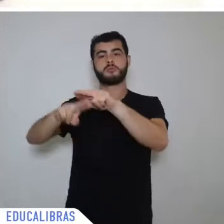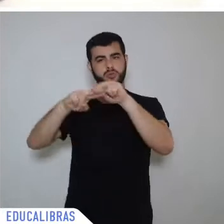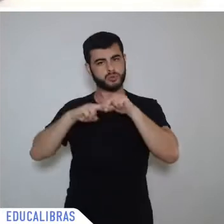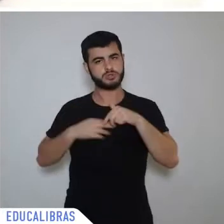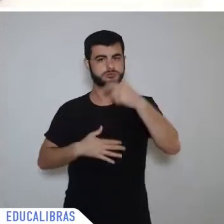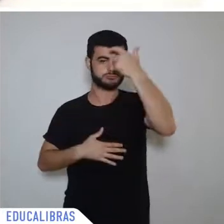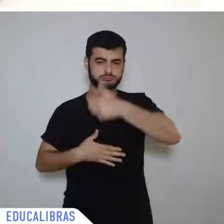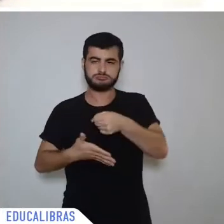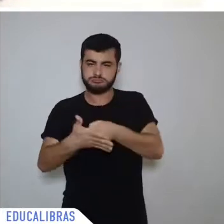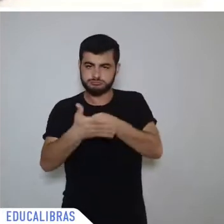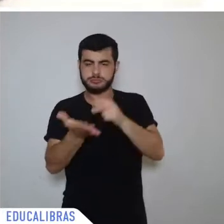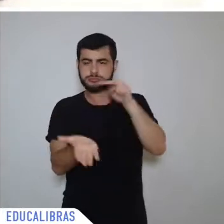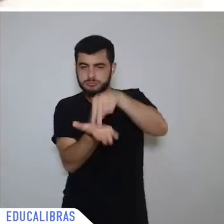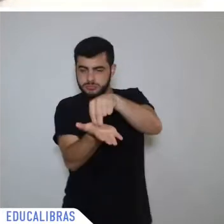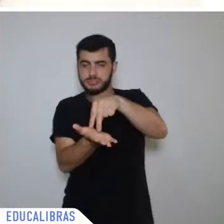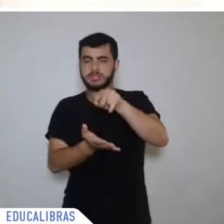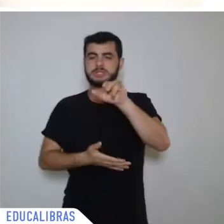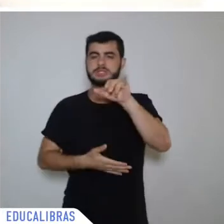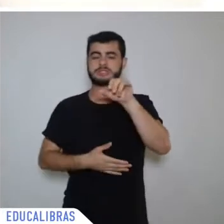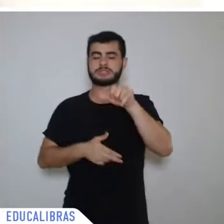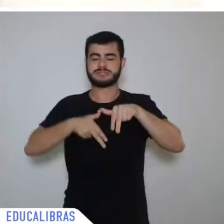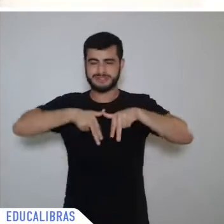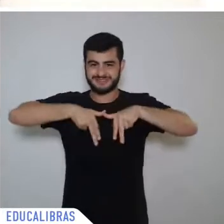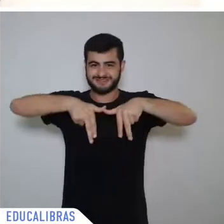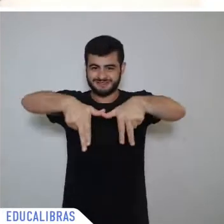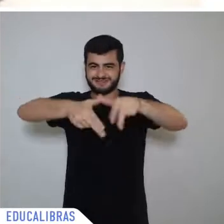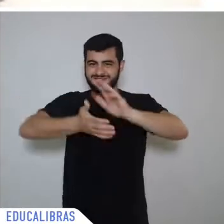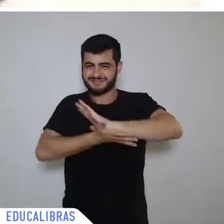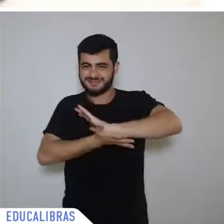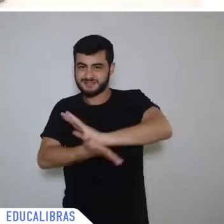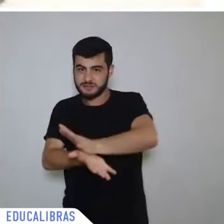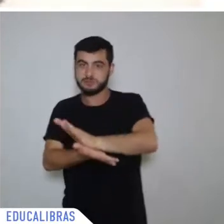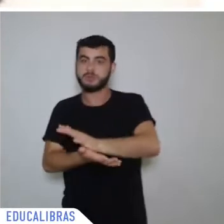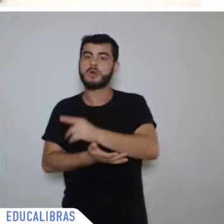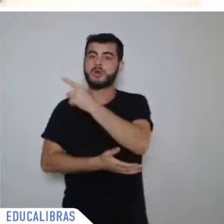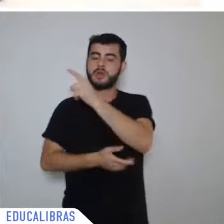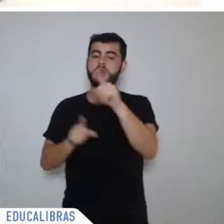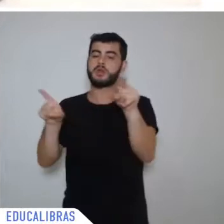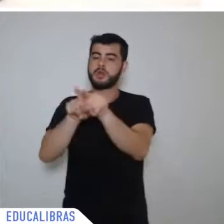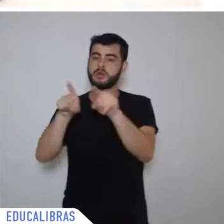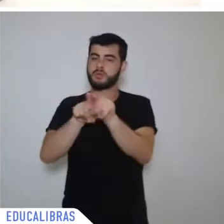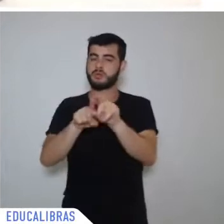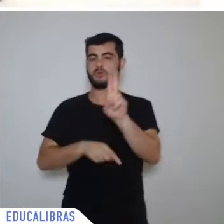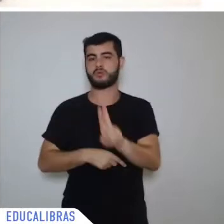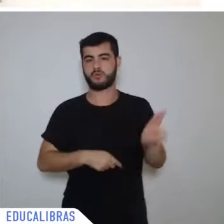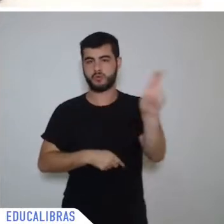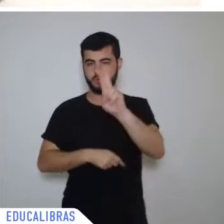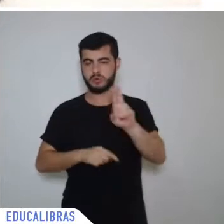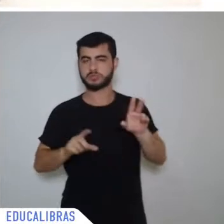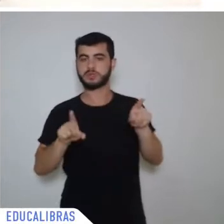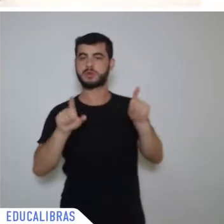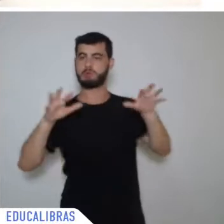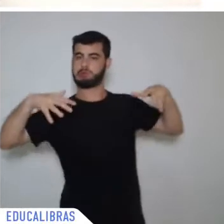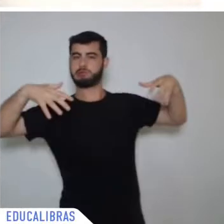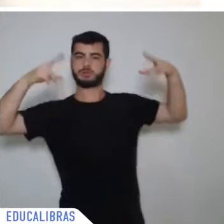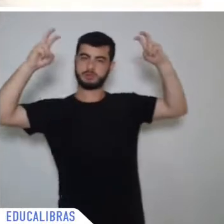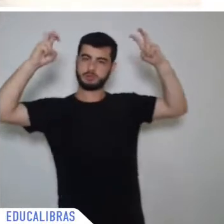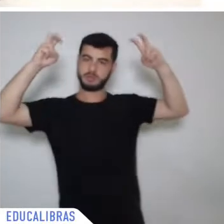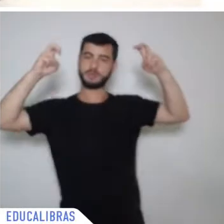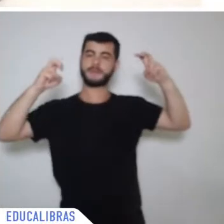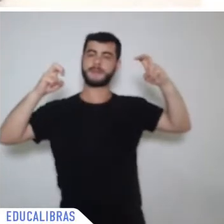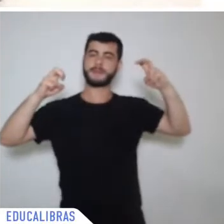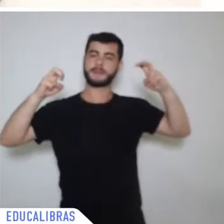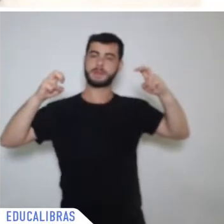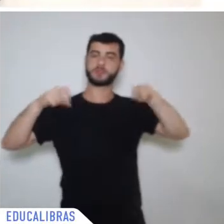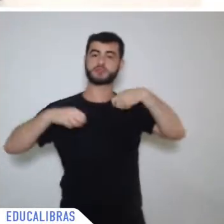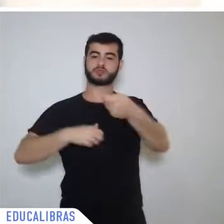as a woman. So cis-sexism has been using this scarecrow, which